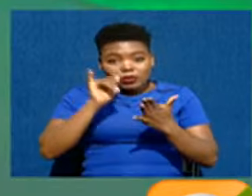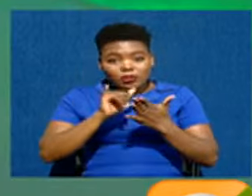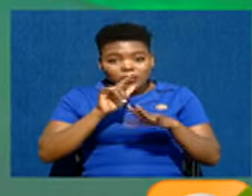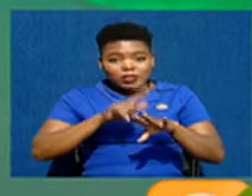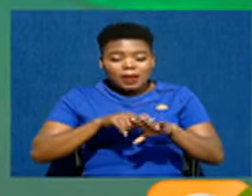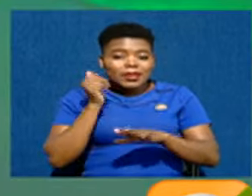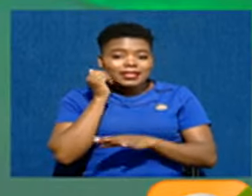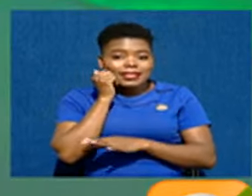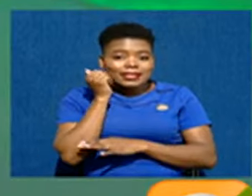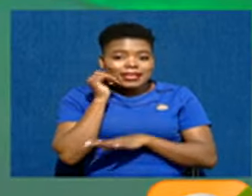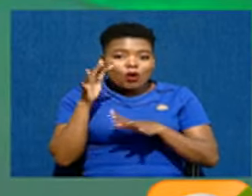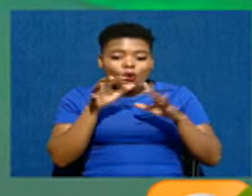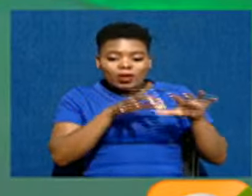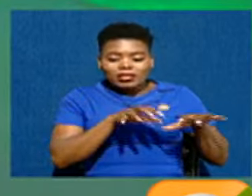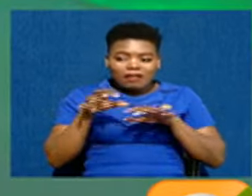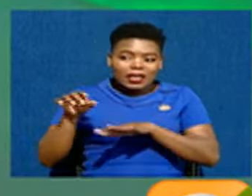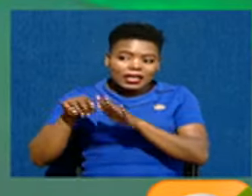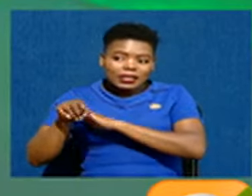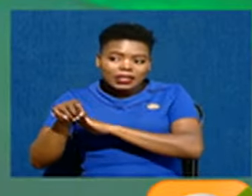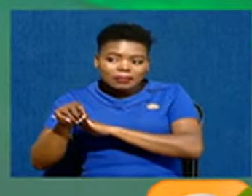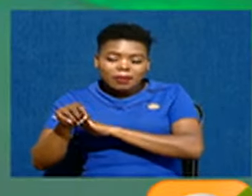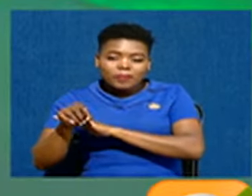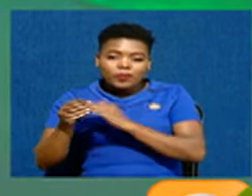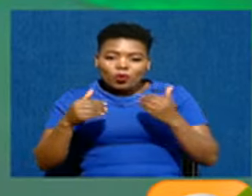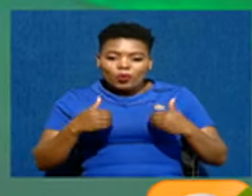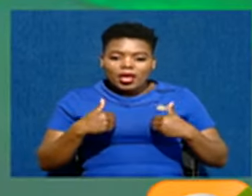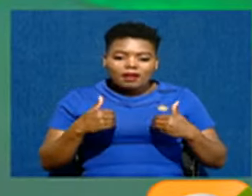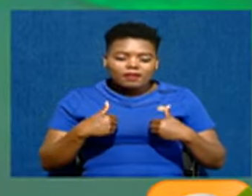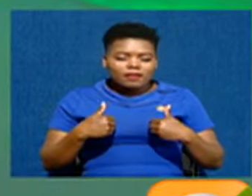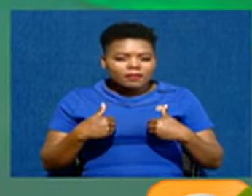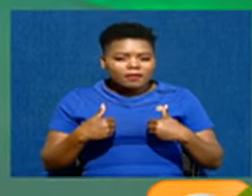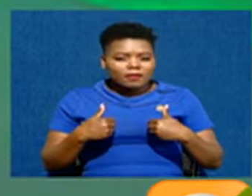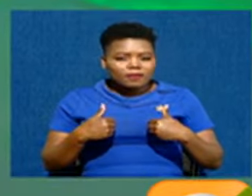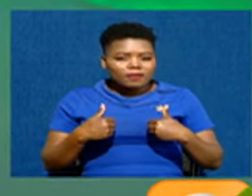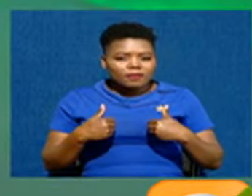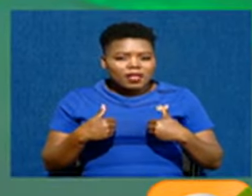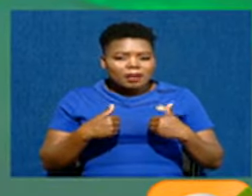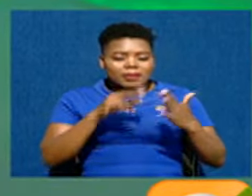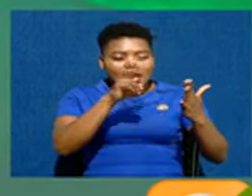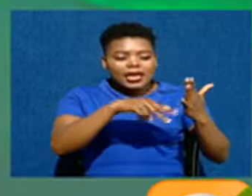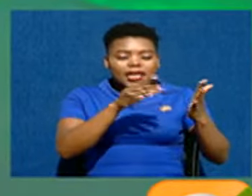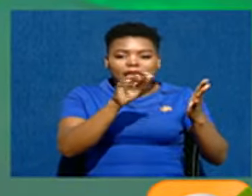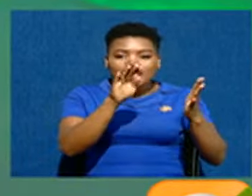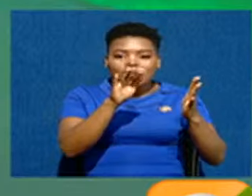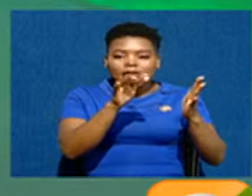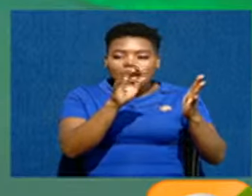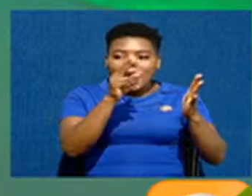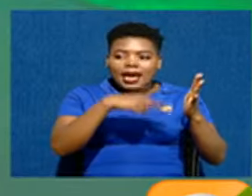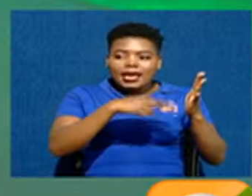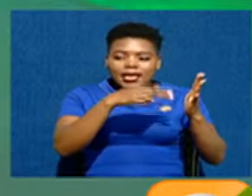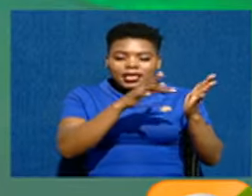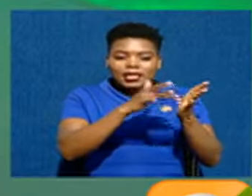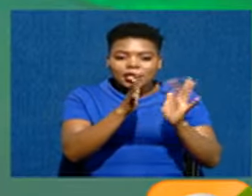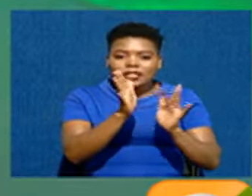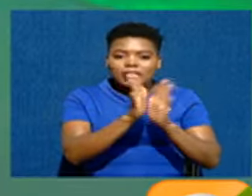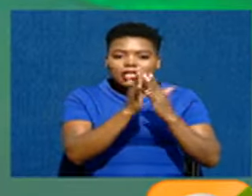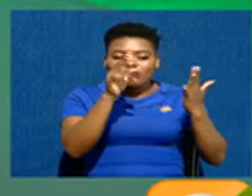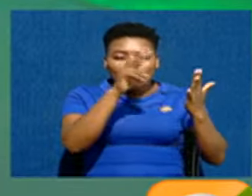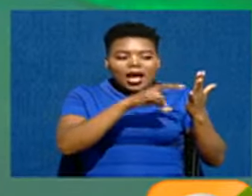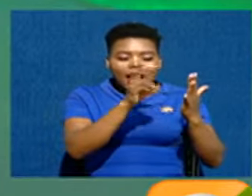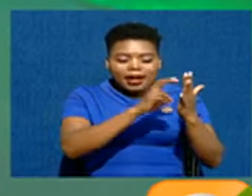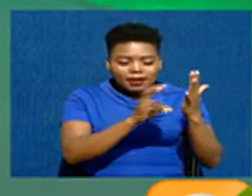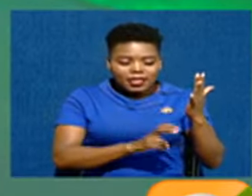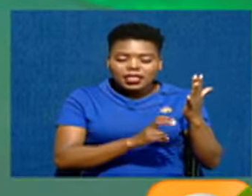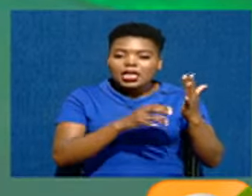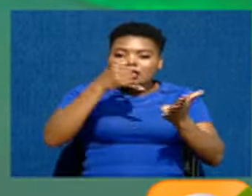when you are sick or you are suffering, there's this secret, according to me, that have been a great impact in my life, that involving God